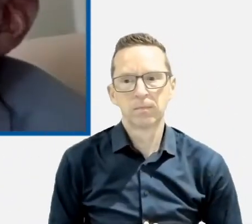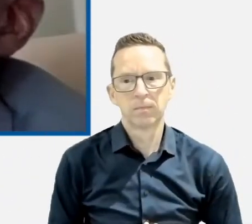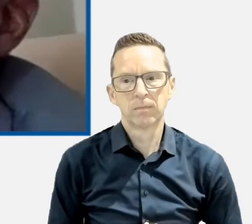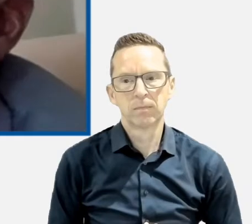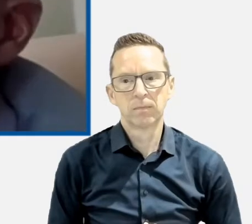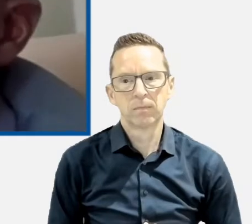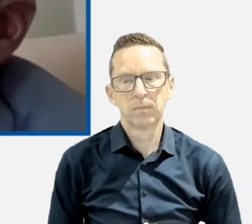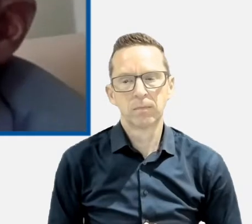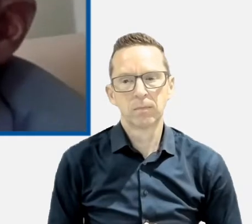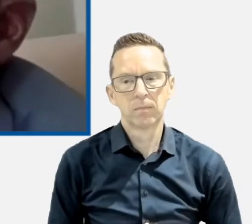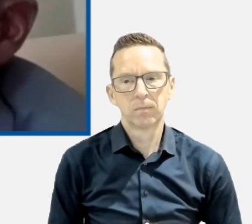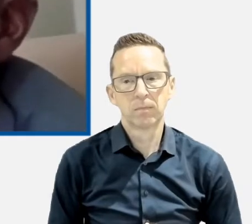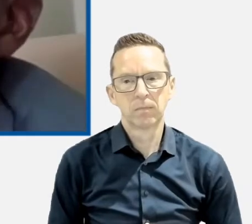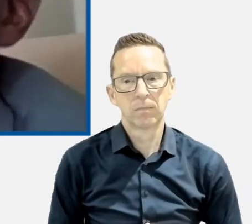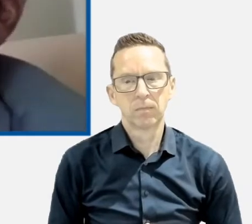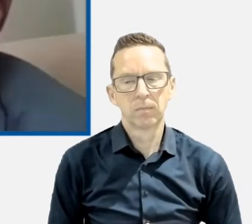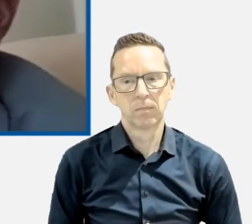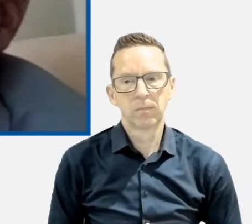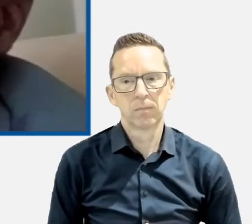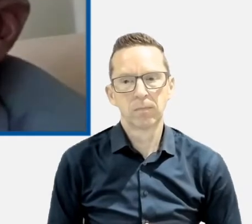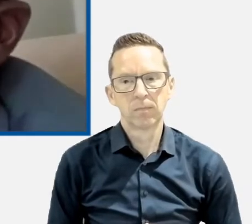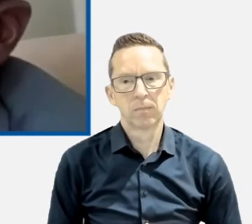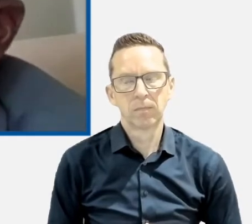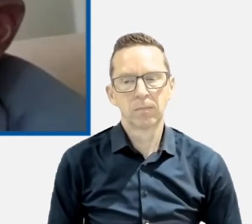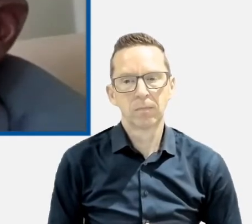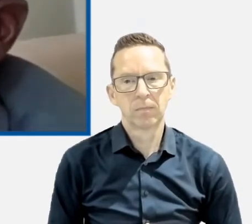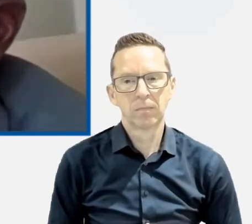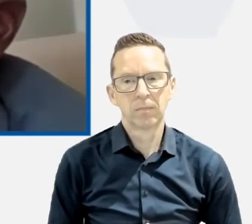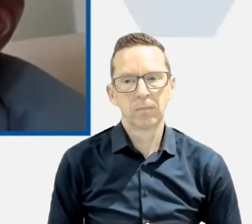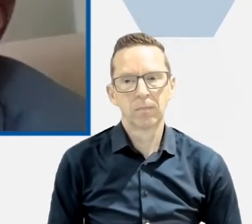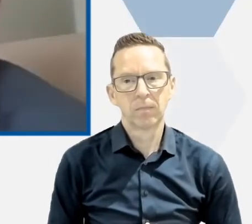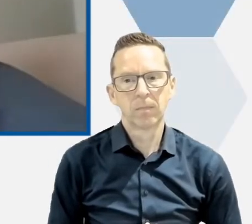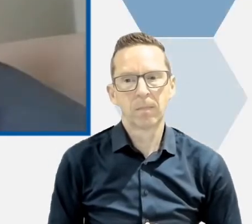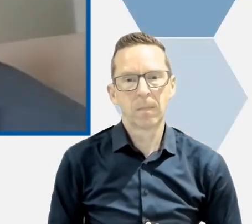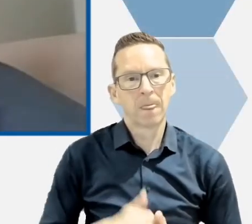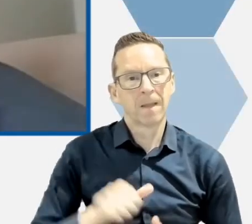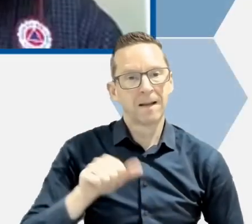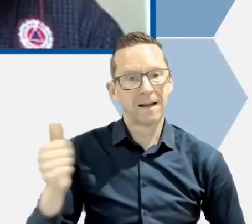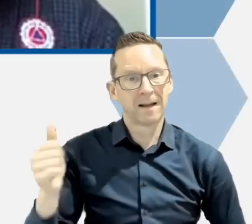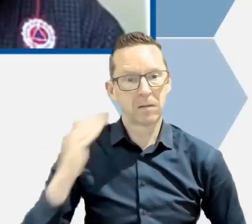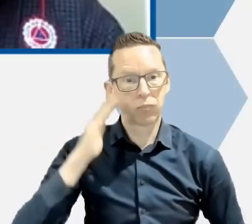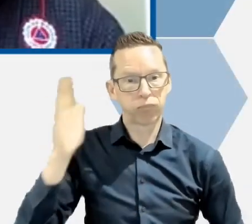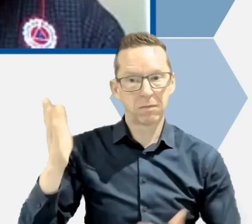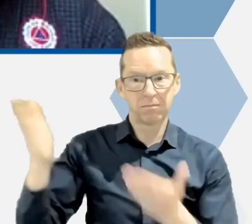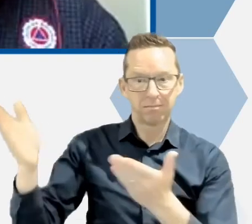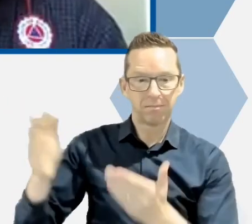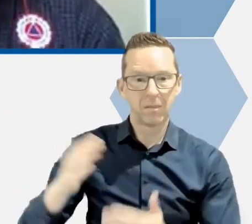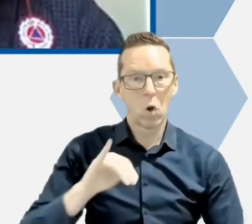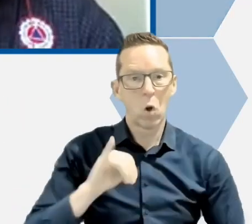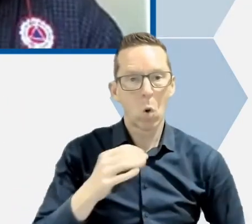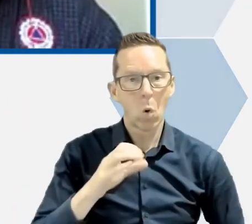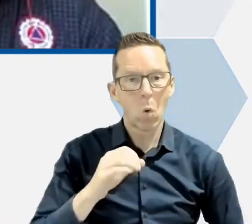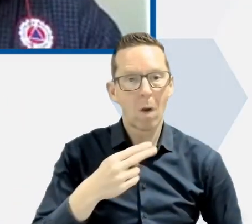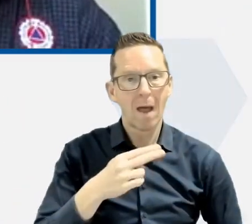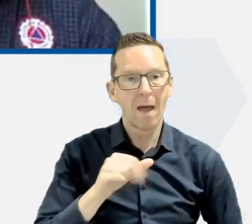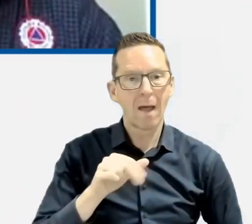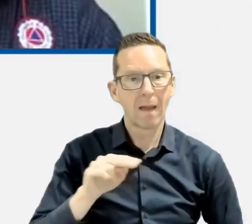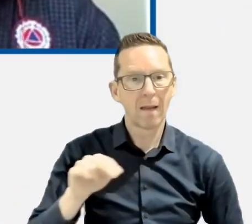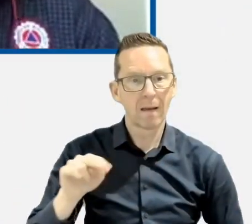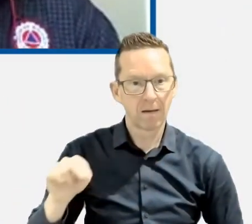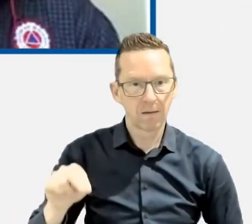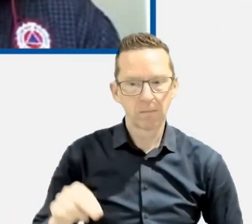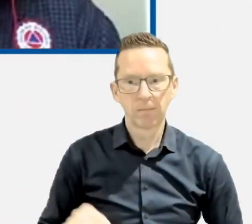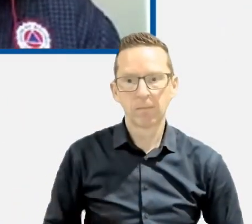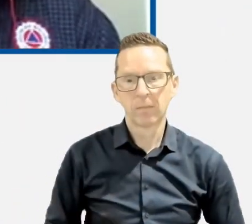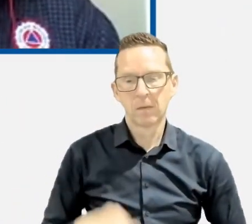next speaker is Johan. You are next, and you are the city manager of Cape Town. And for your